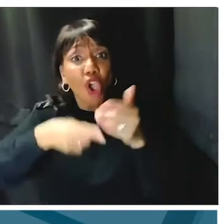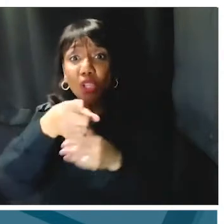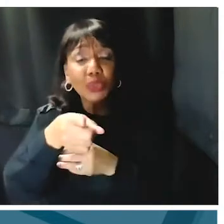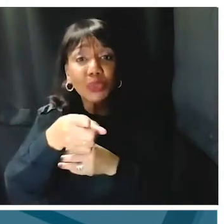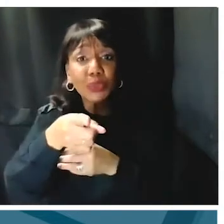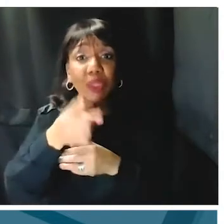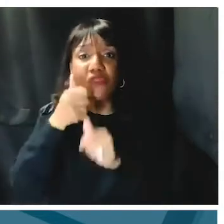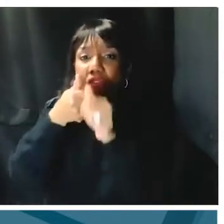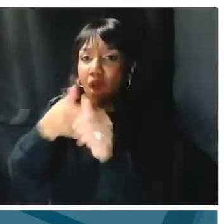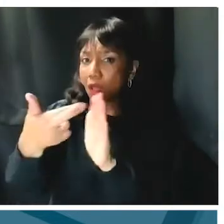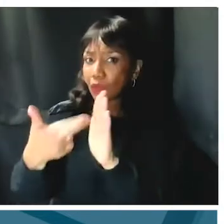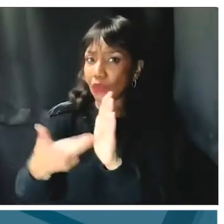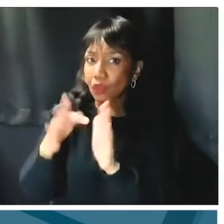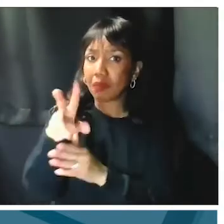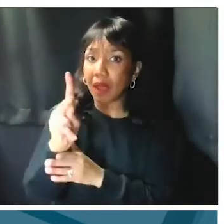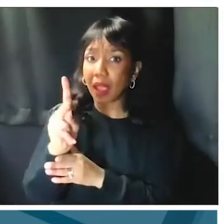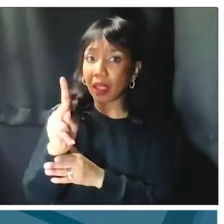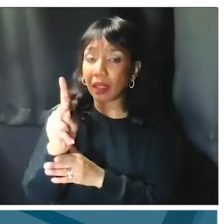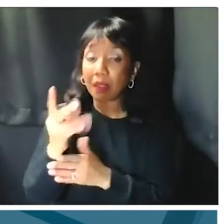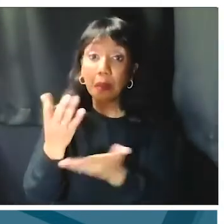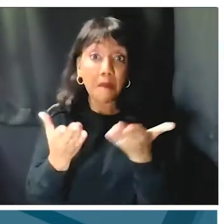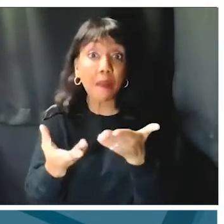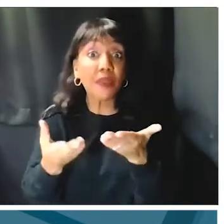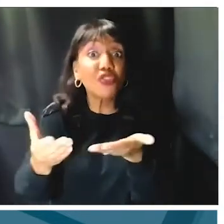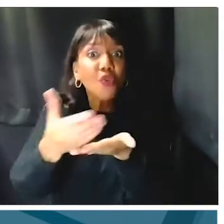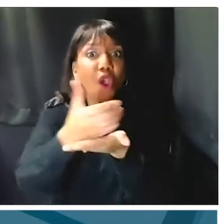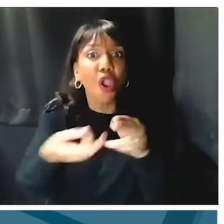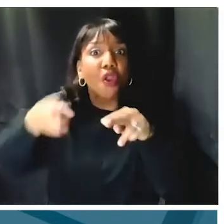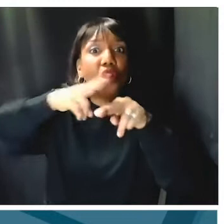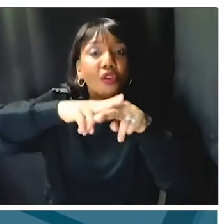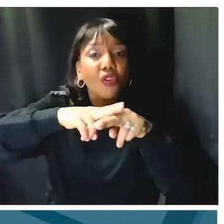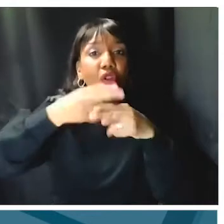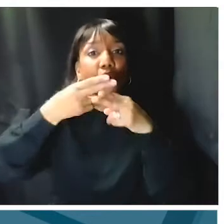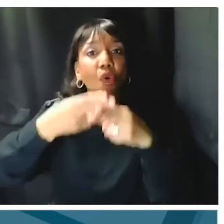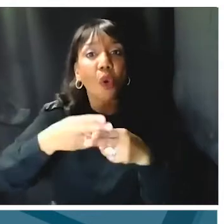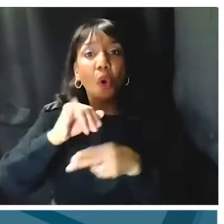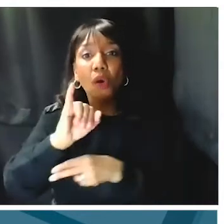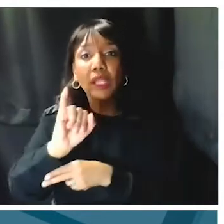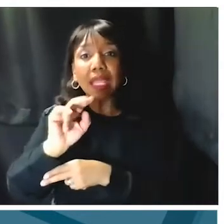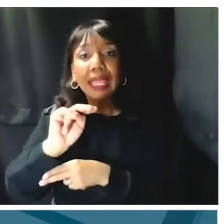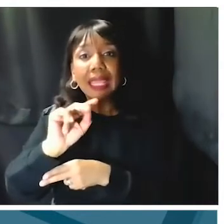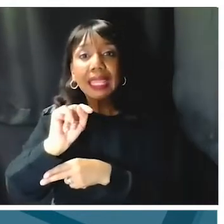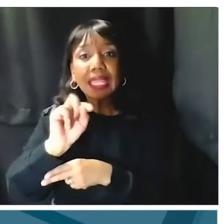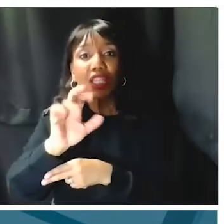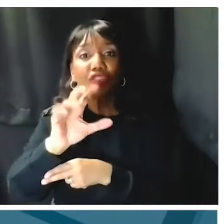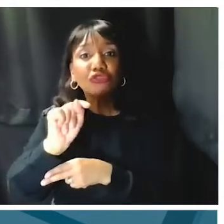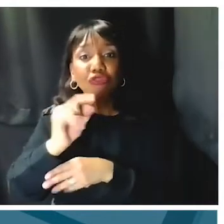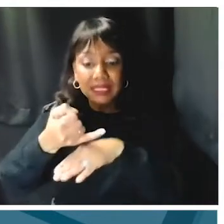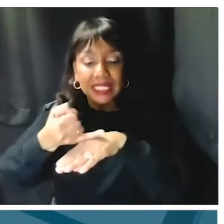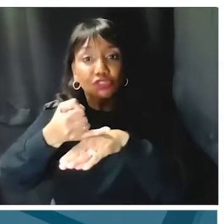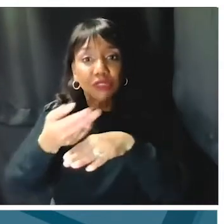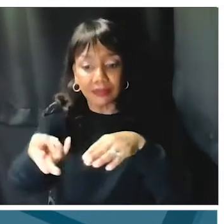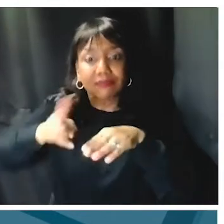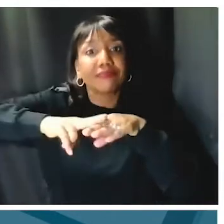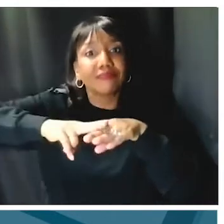of your bank. In fact, you may have earned some money called interest for saving your money as long